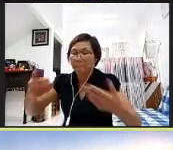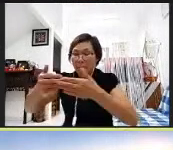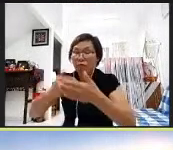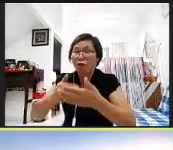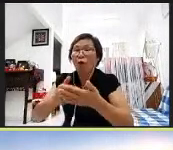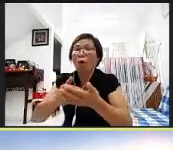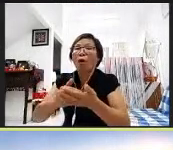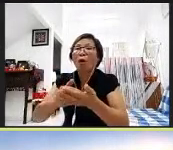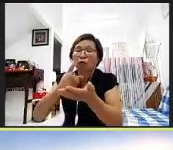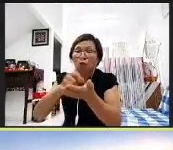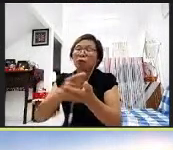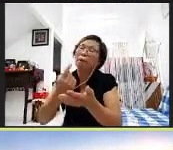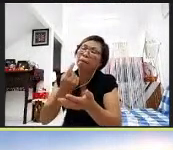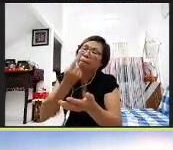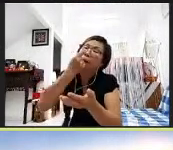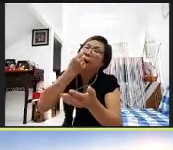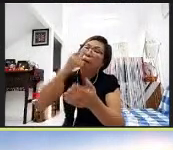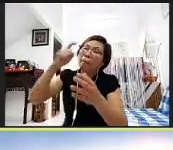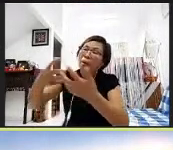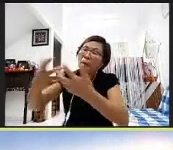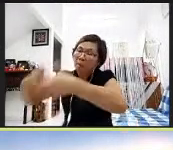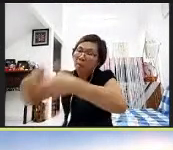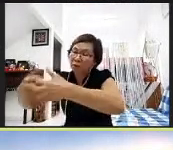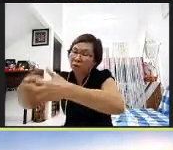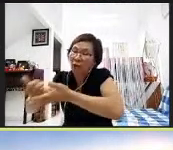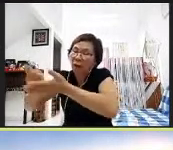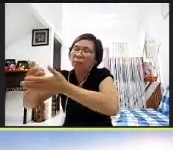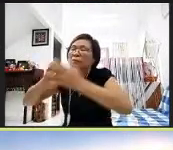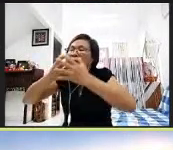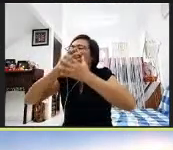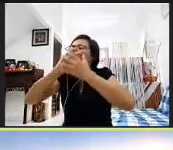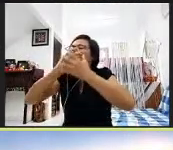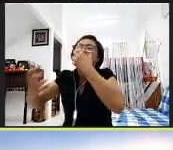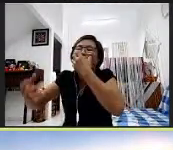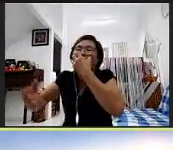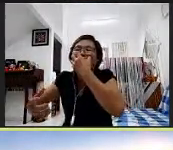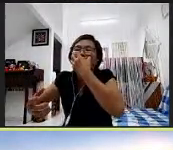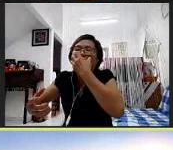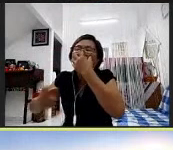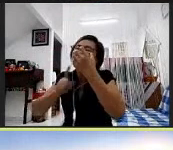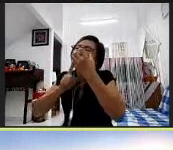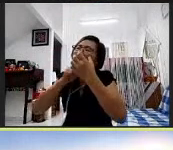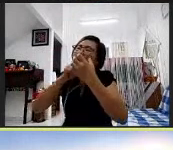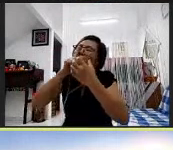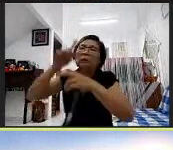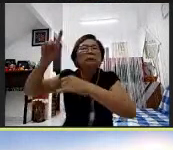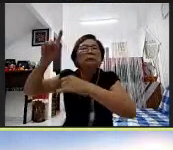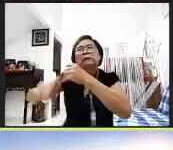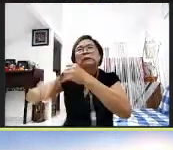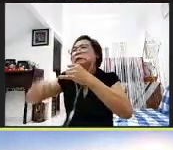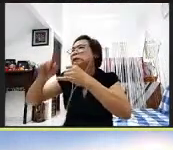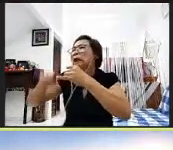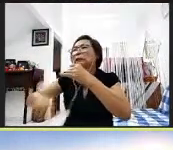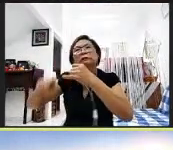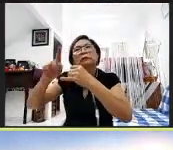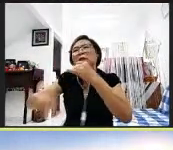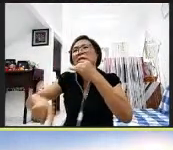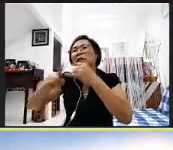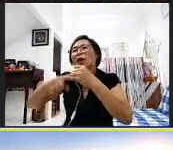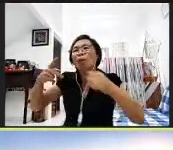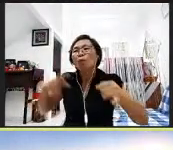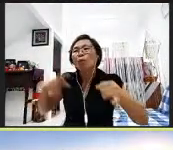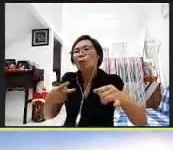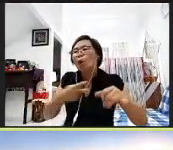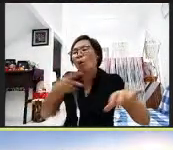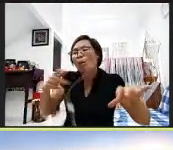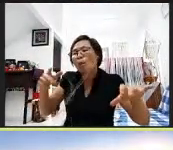need machines to help them to ventilate. That is the last call. We actually do this call, you know,